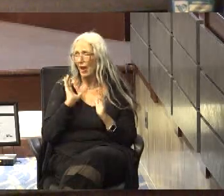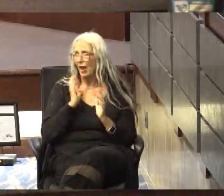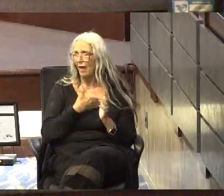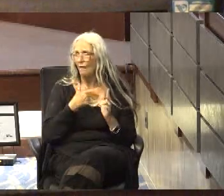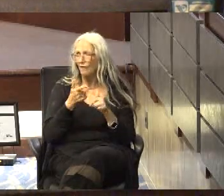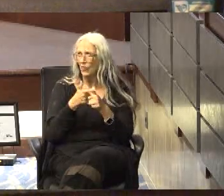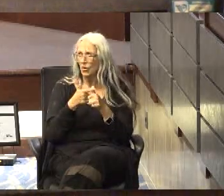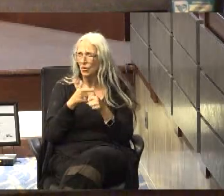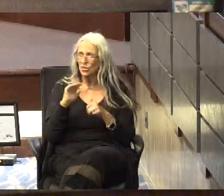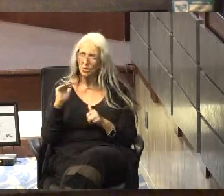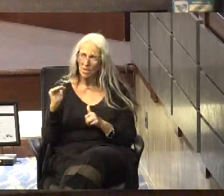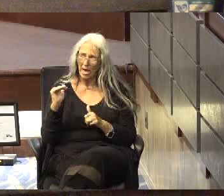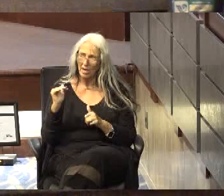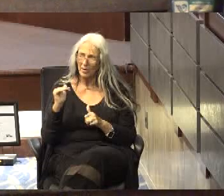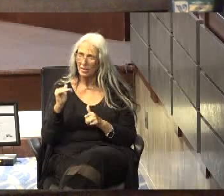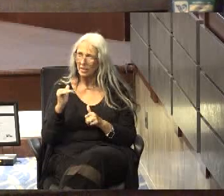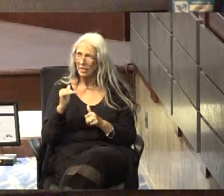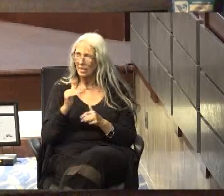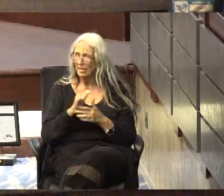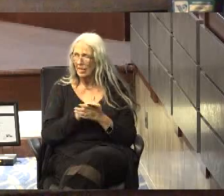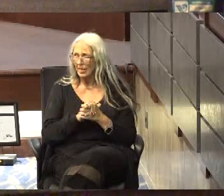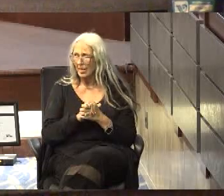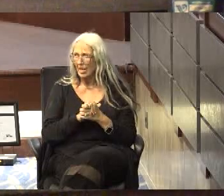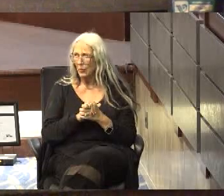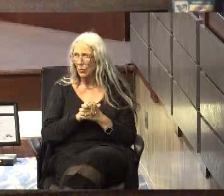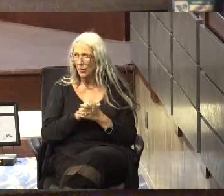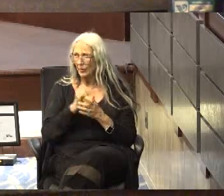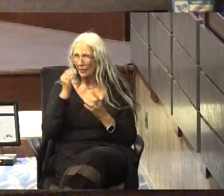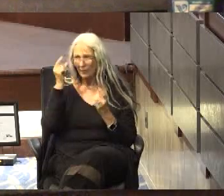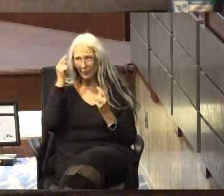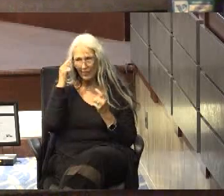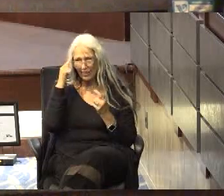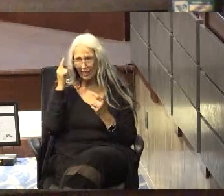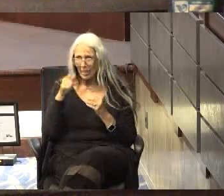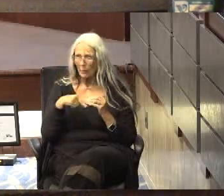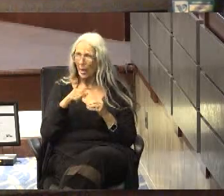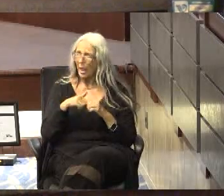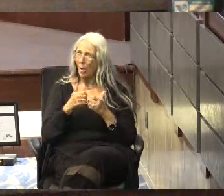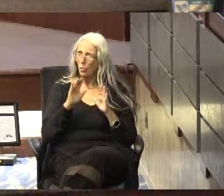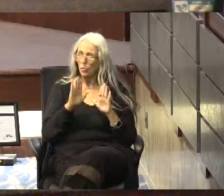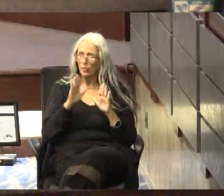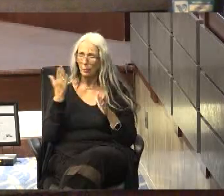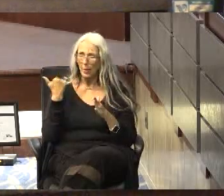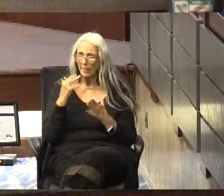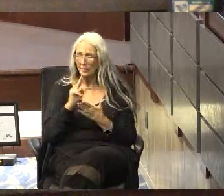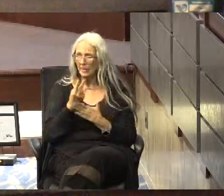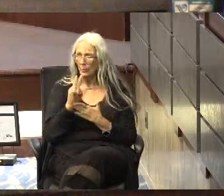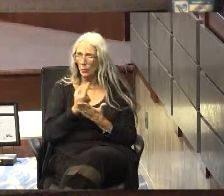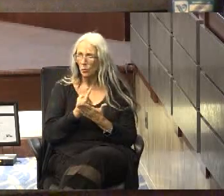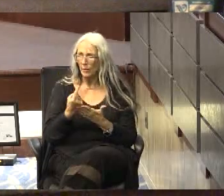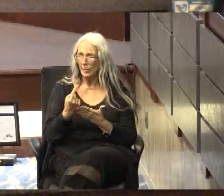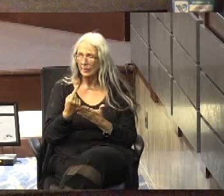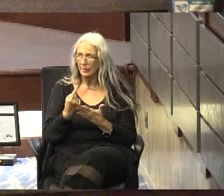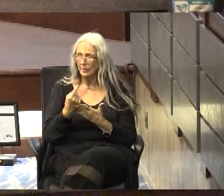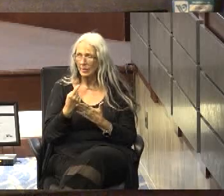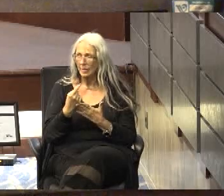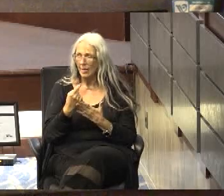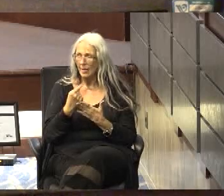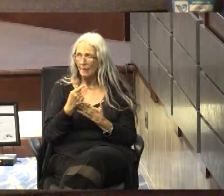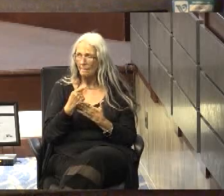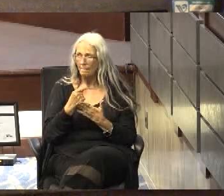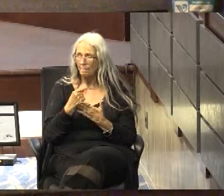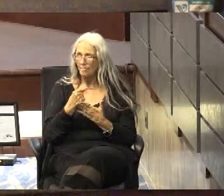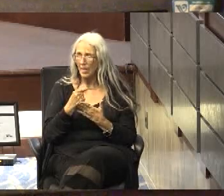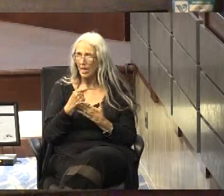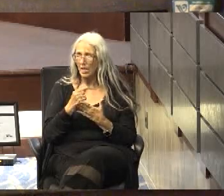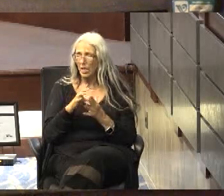first child, and I'm getting choked up thinking about just how great it's been the last couple of weeks, and the amount of